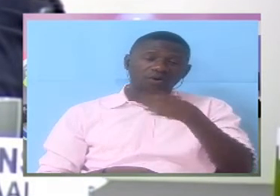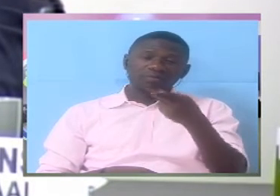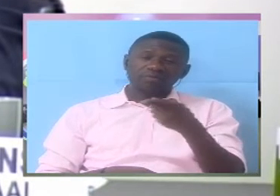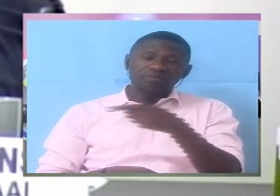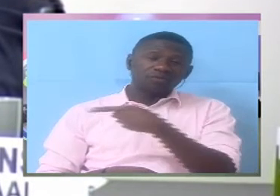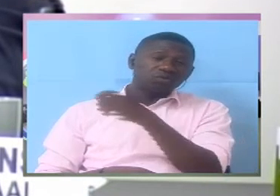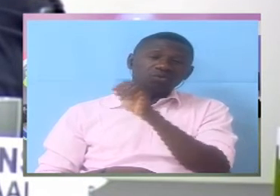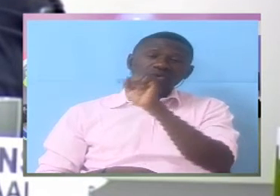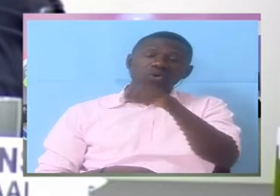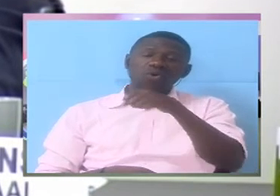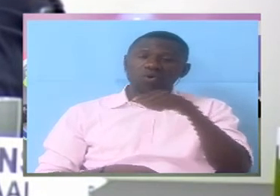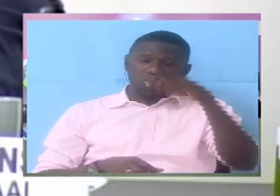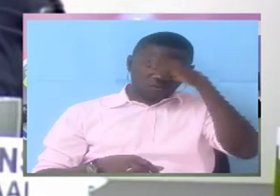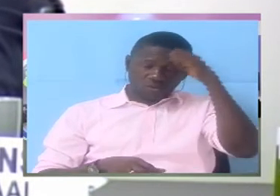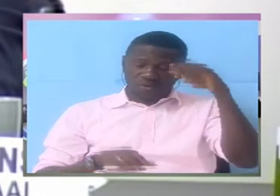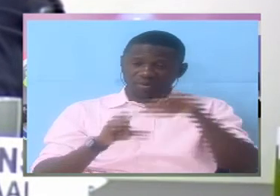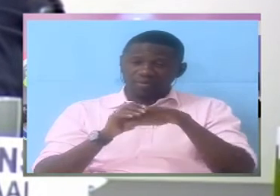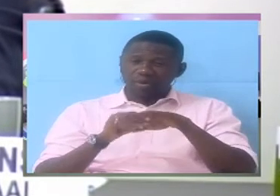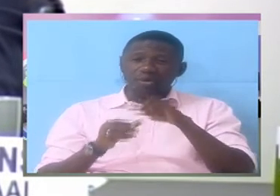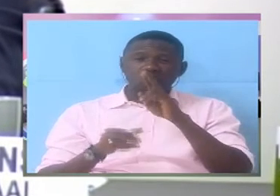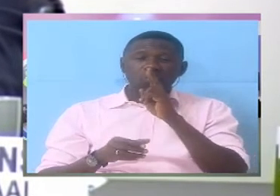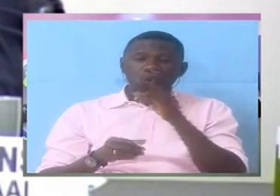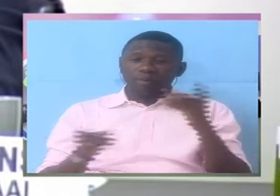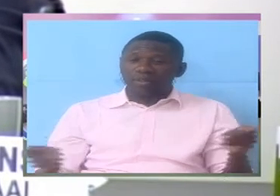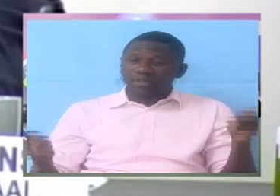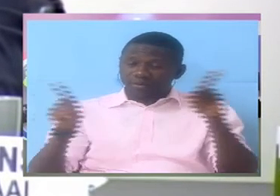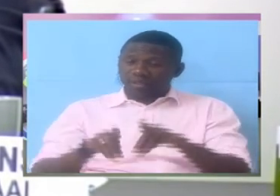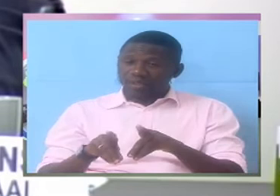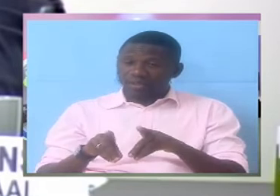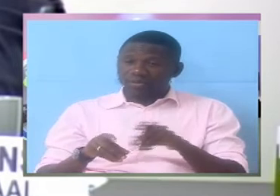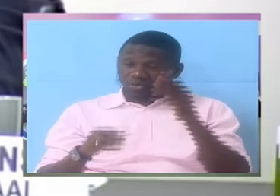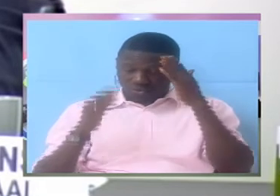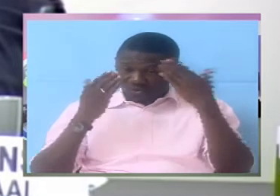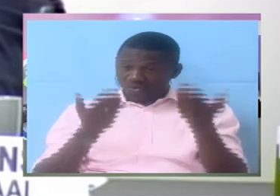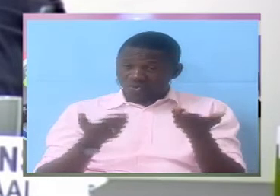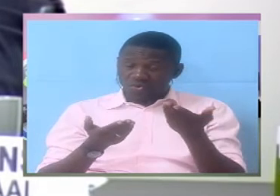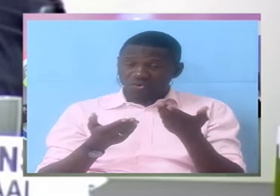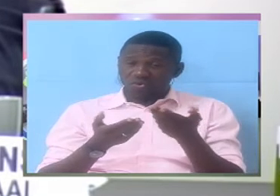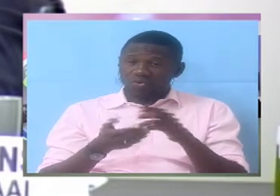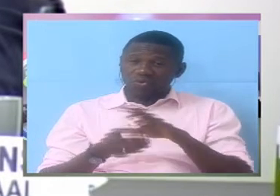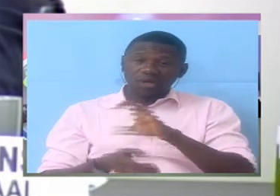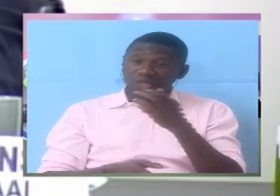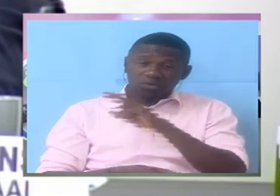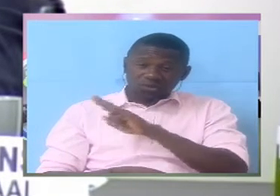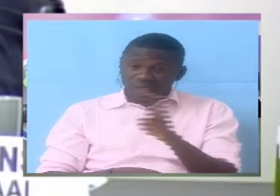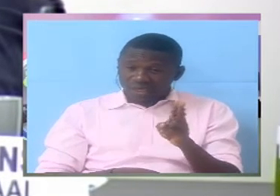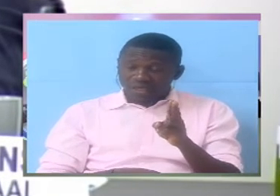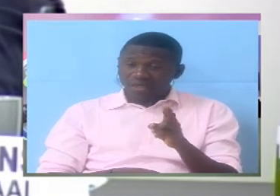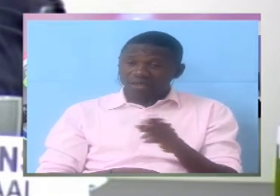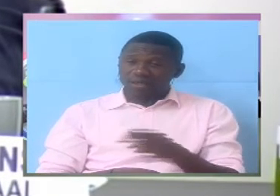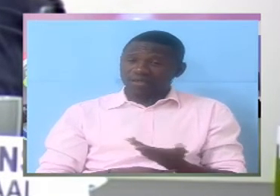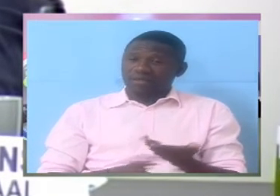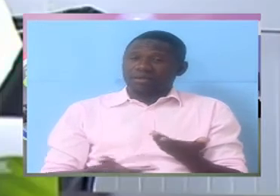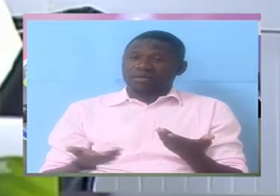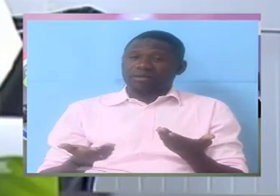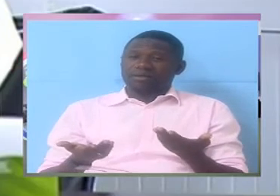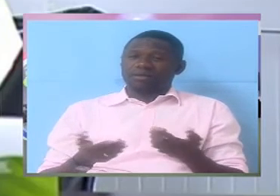those colleagues of yours who participated. You have said it